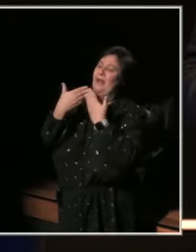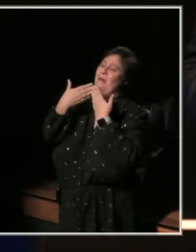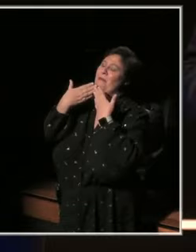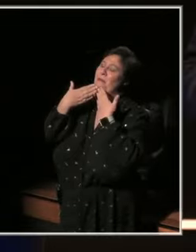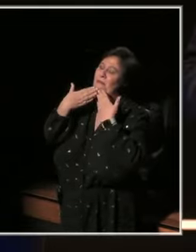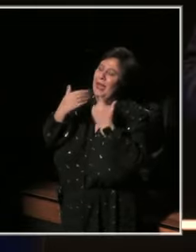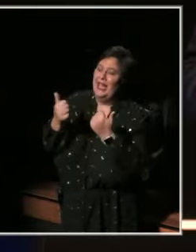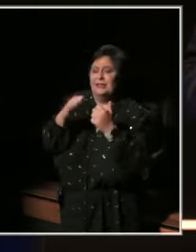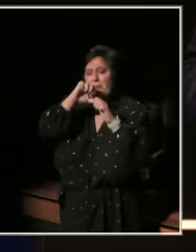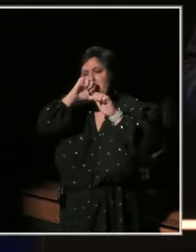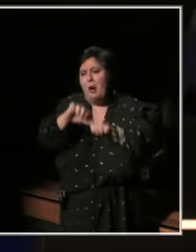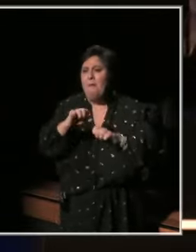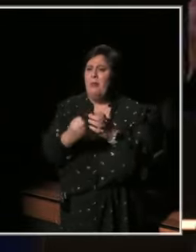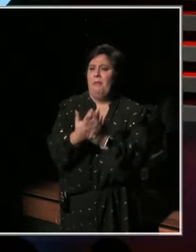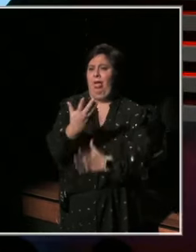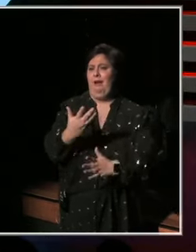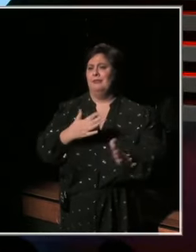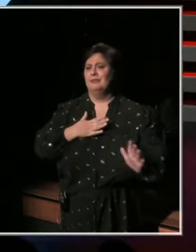please, all love plants.